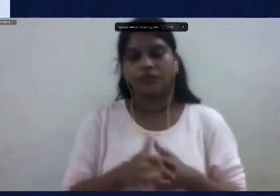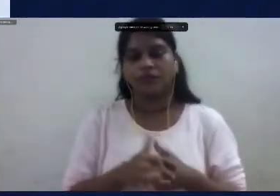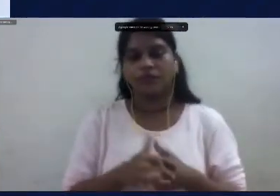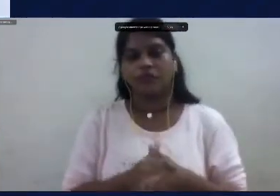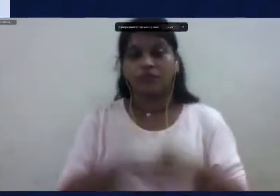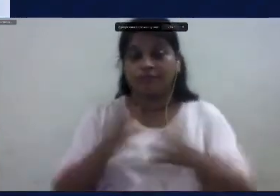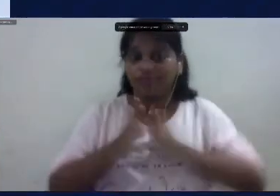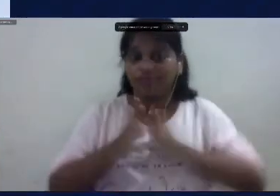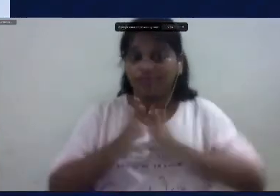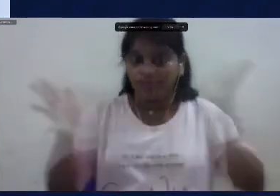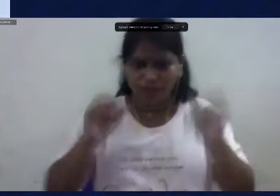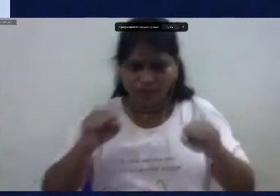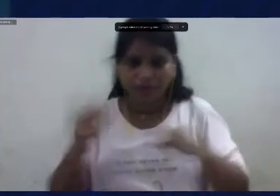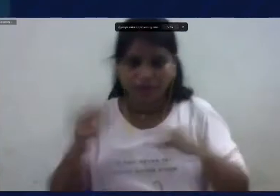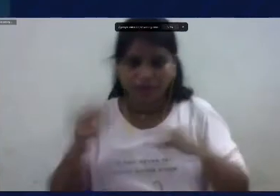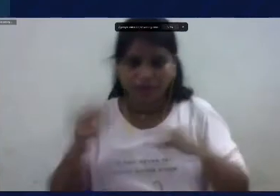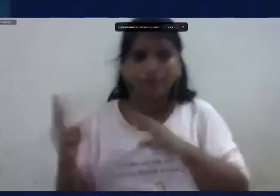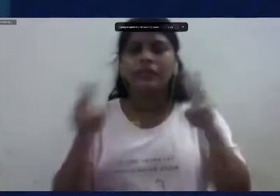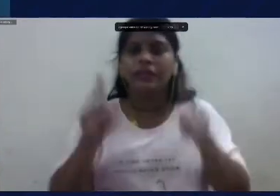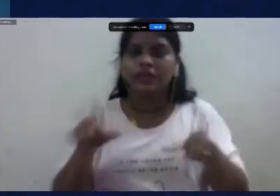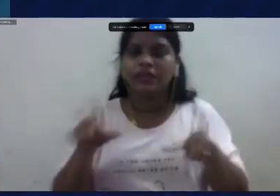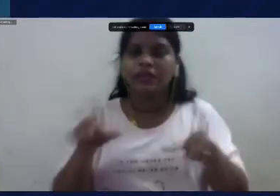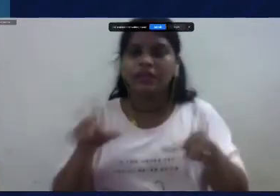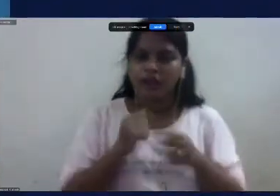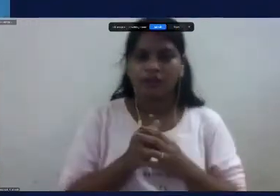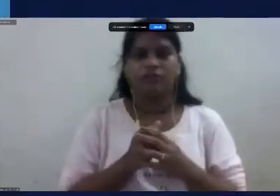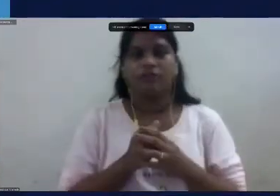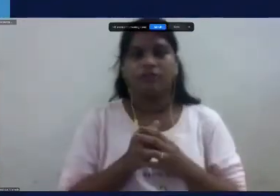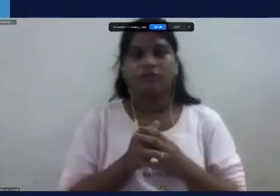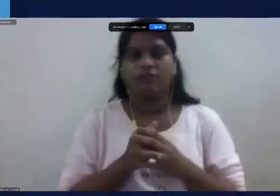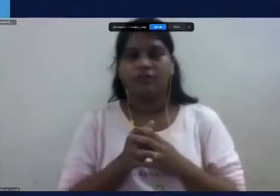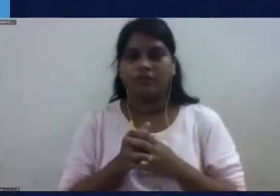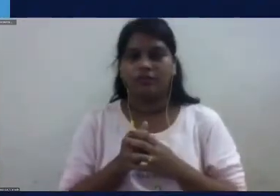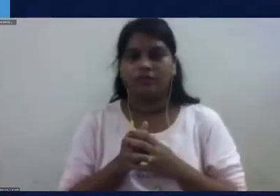It's great, isn't it? So to have this kind of a